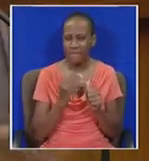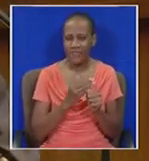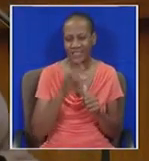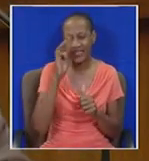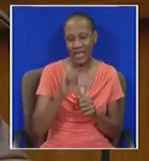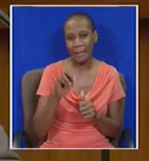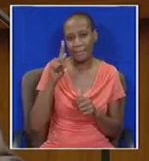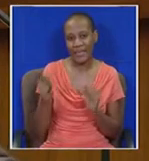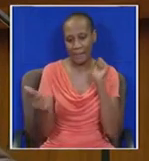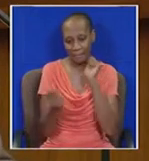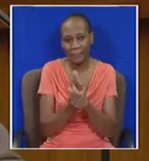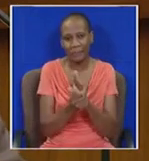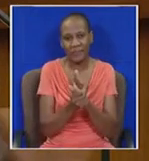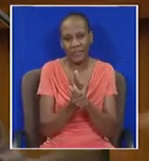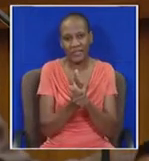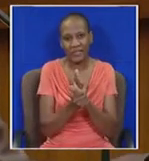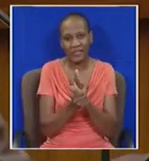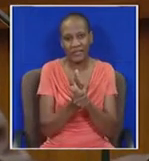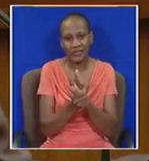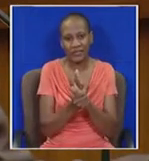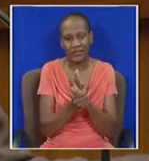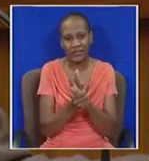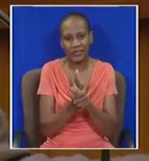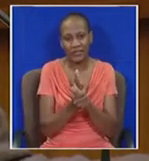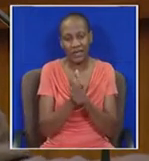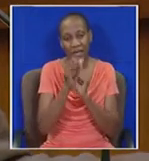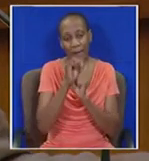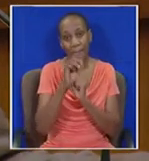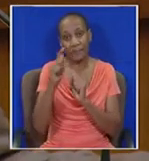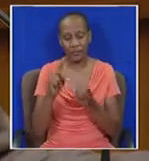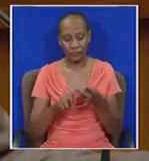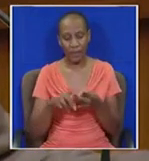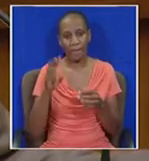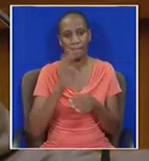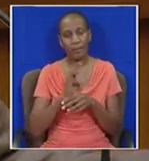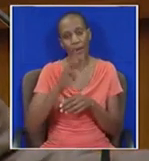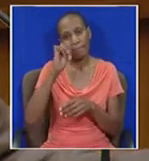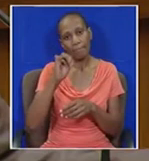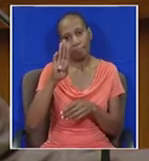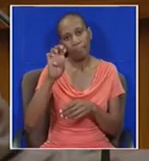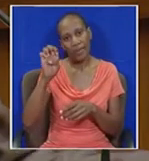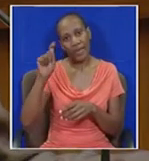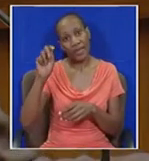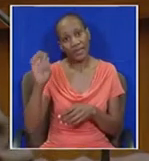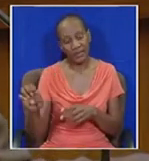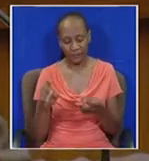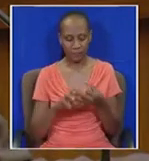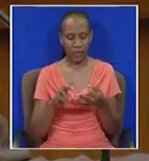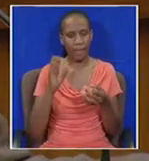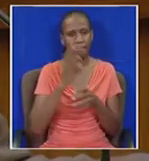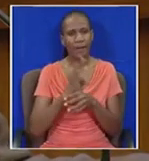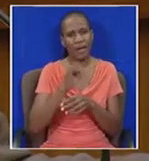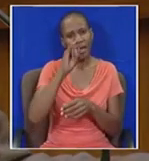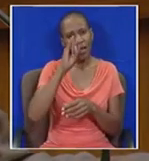MK prisoner, woman prisoner, to be arrested. Baleka Mbete, Noma India